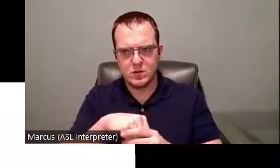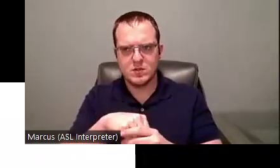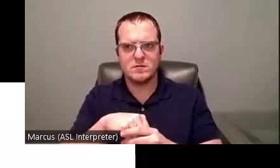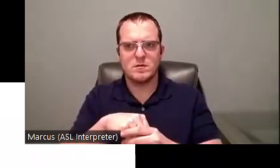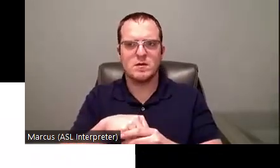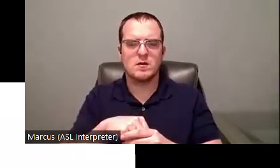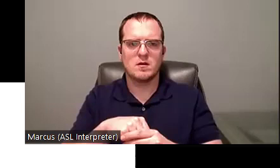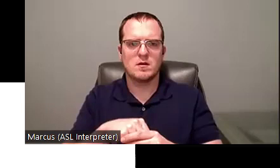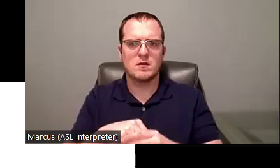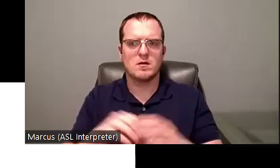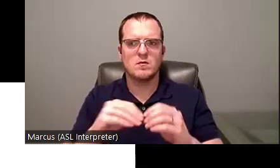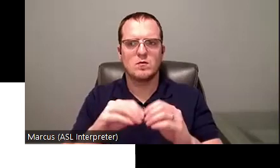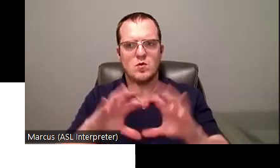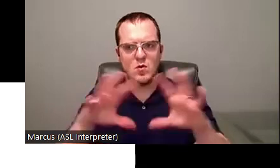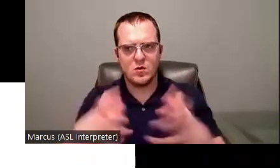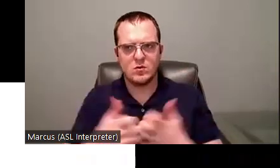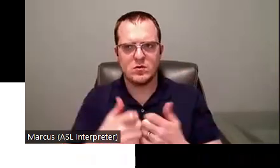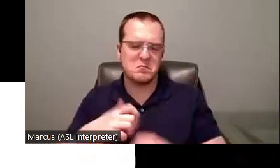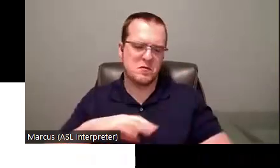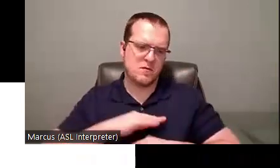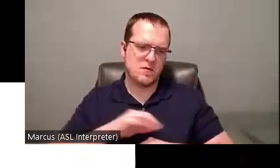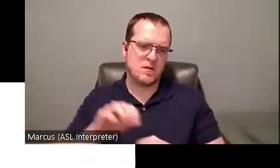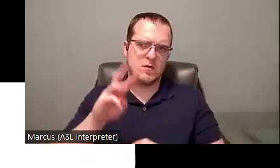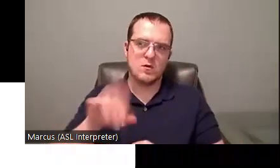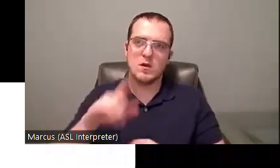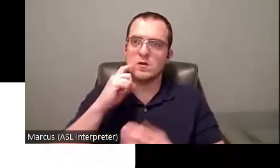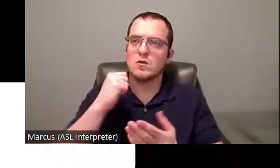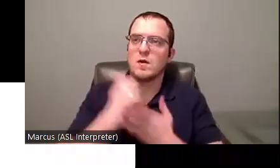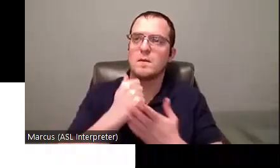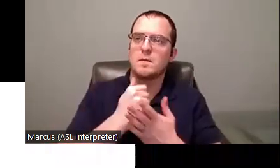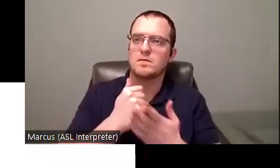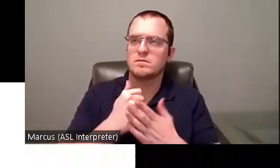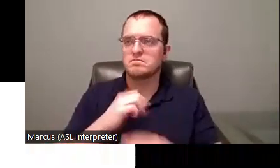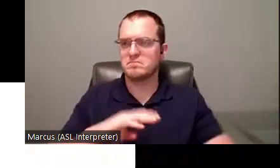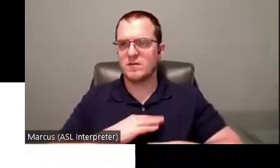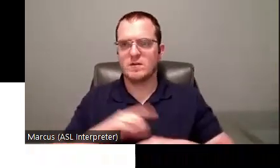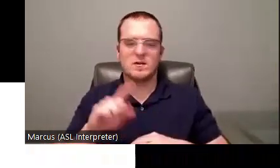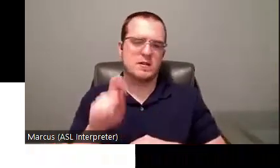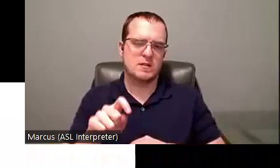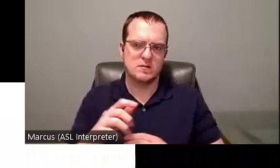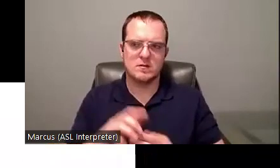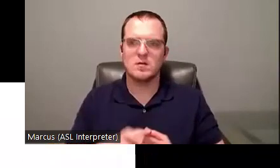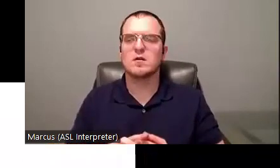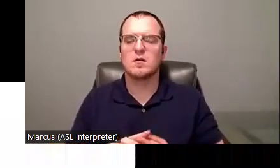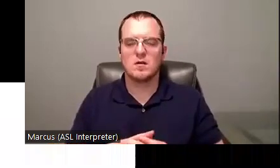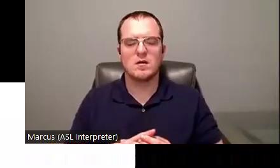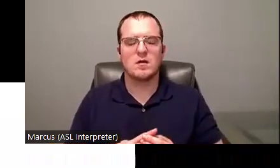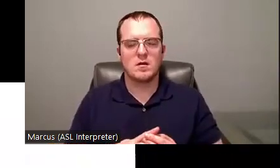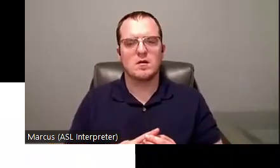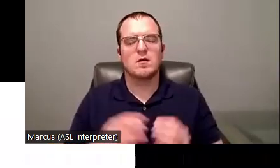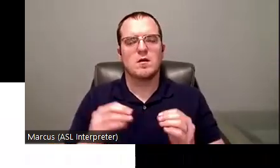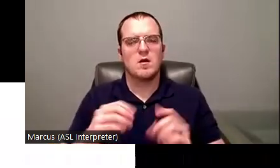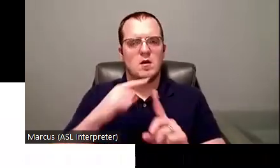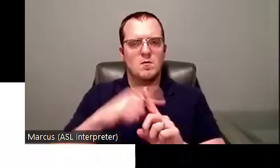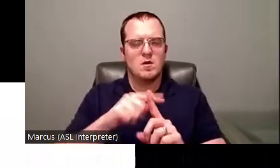a more wholesome and fulfilling manner to help us fulfill these needs. What I will say on a positive note is I just